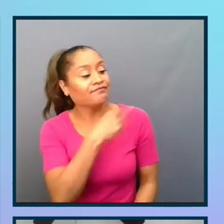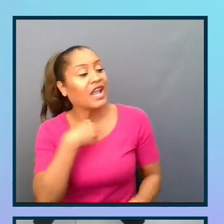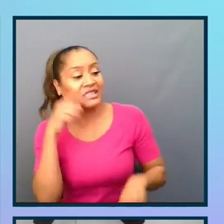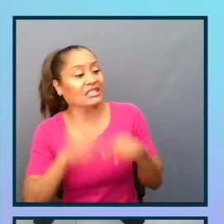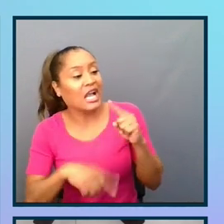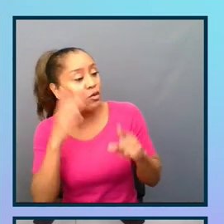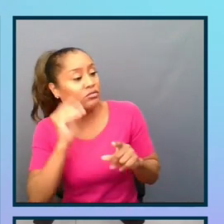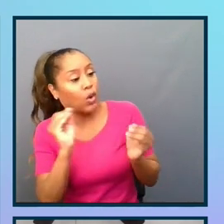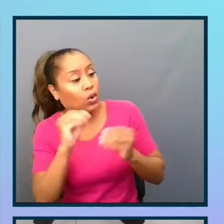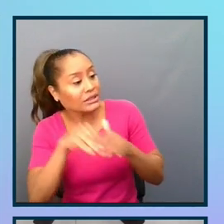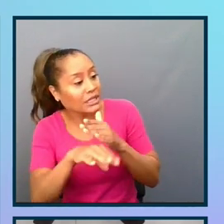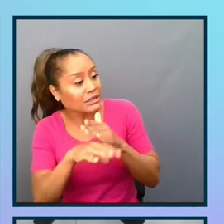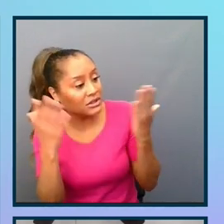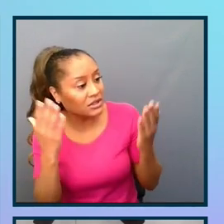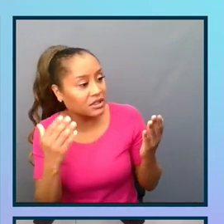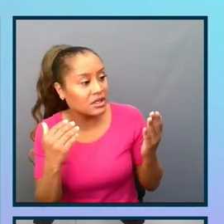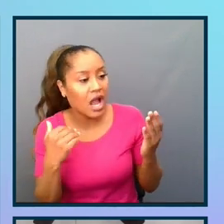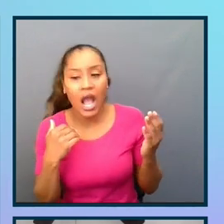accessible.